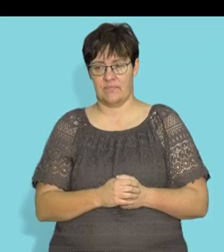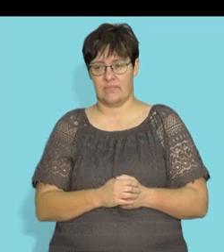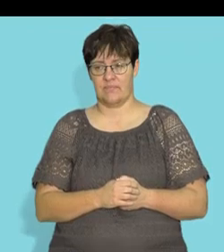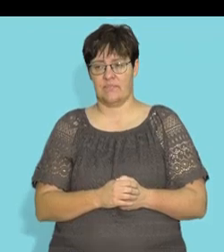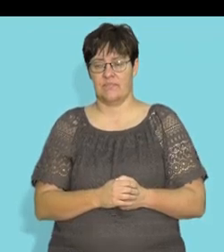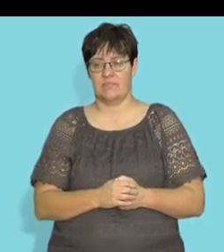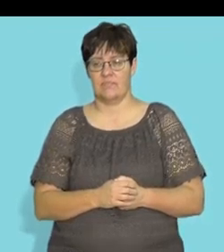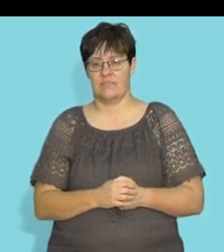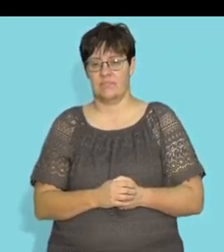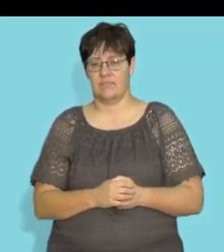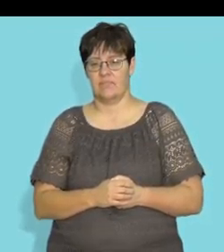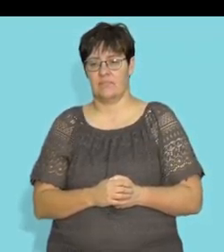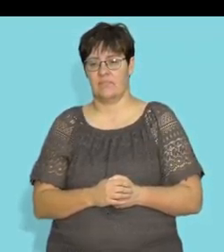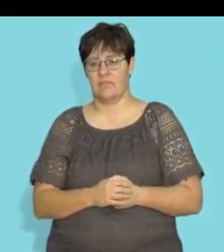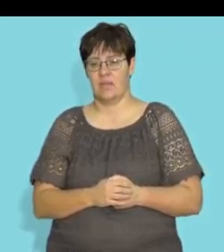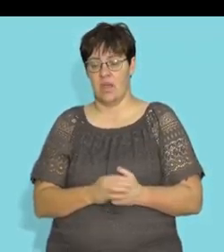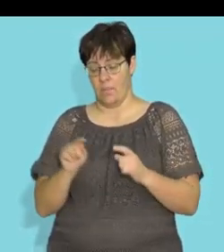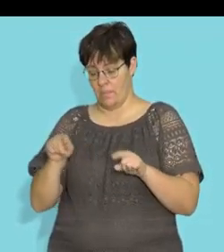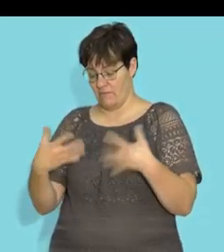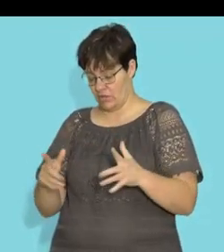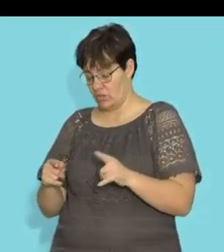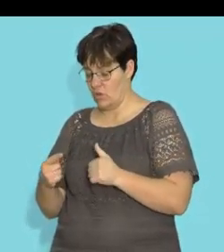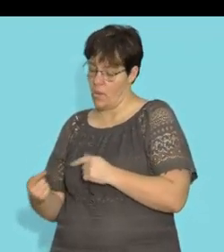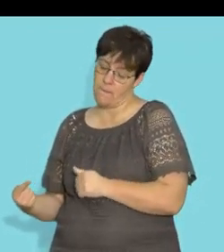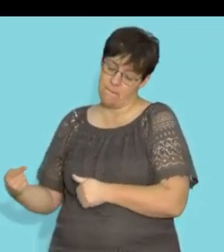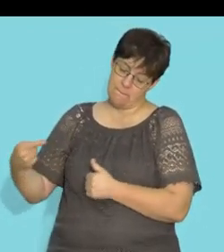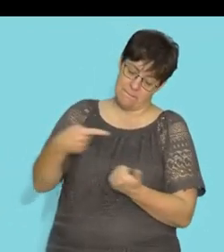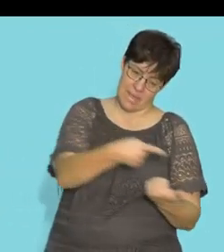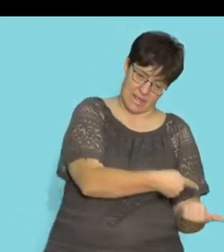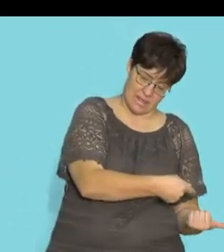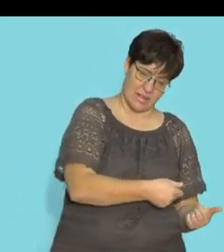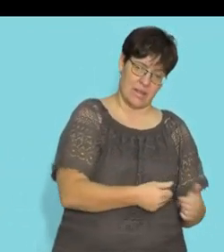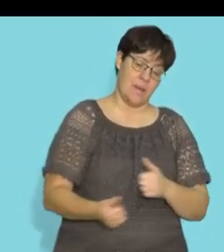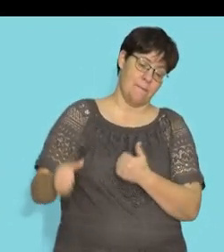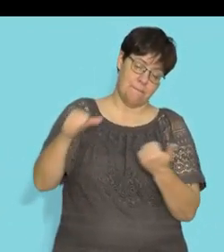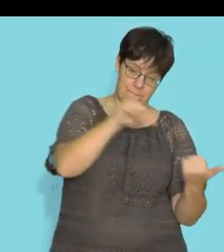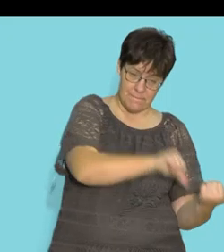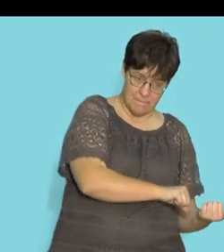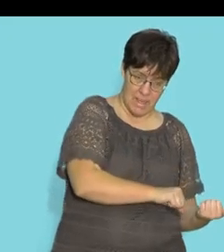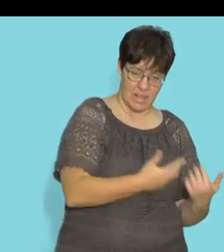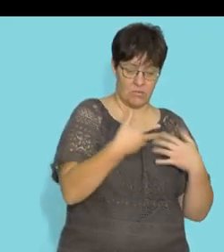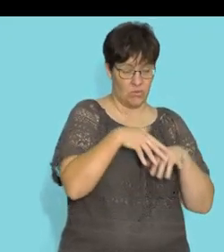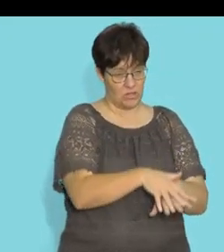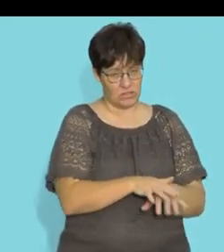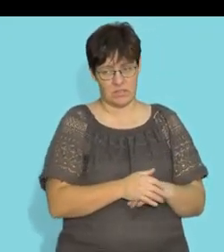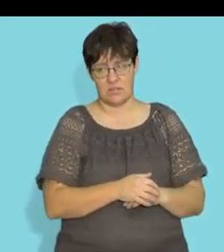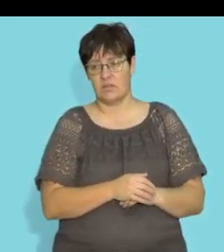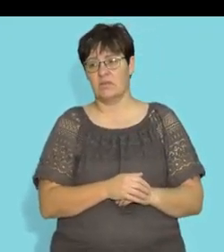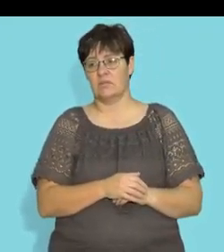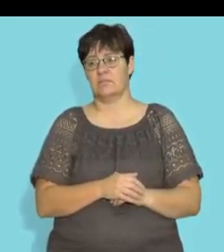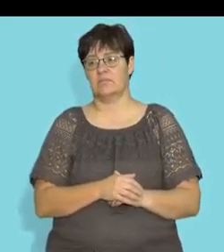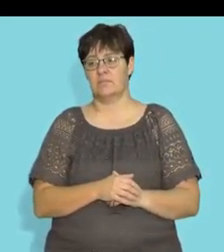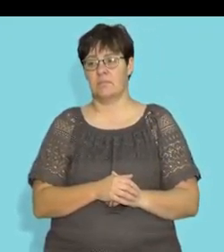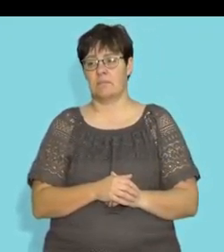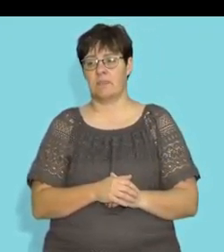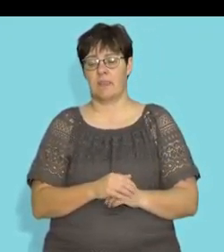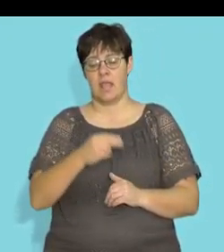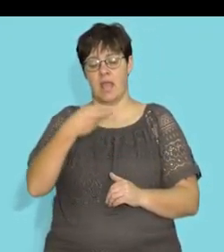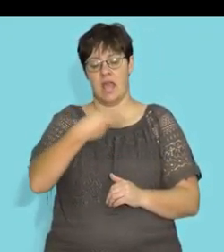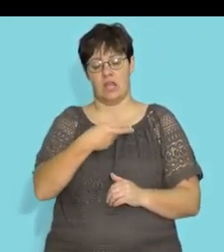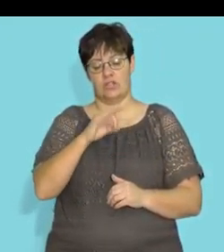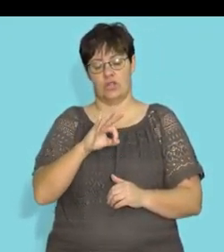transfer or give the proton, it's the acid. And because water accepts the proton, water is then